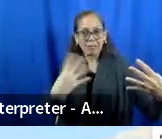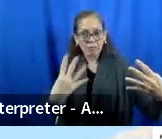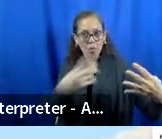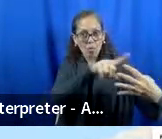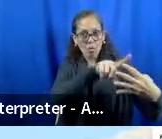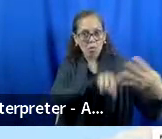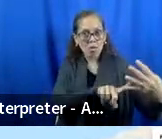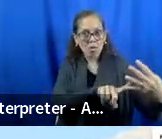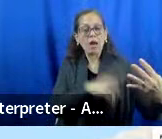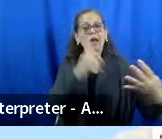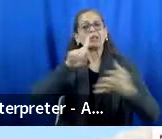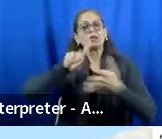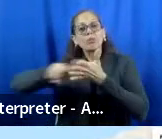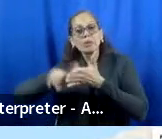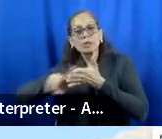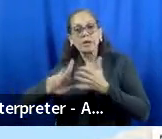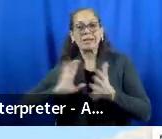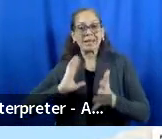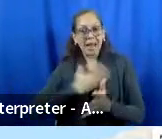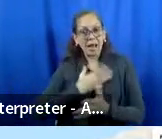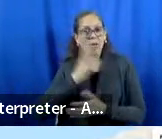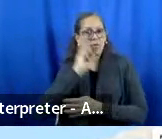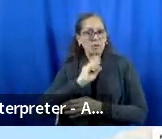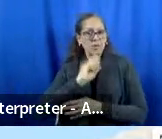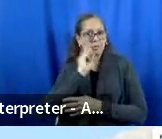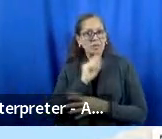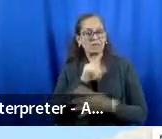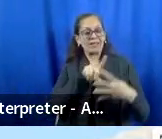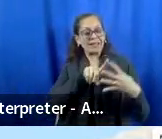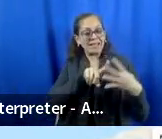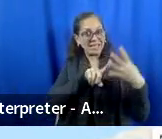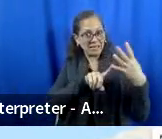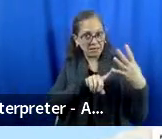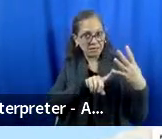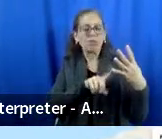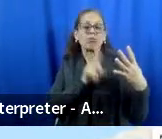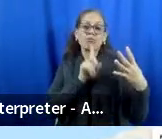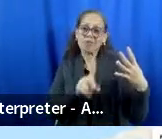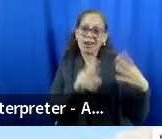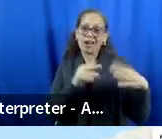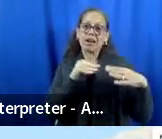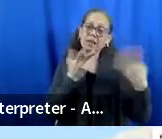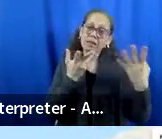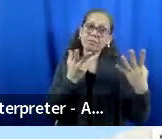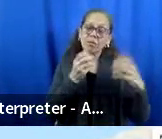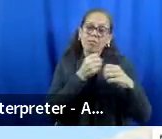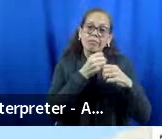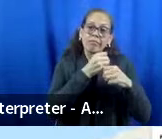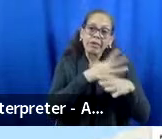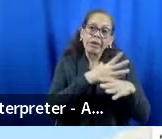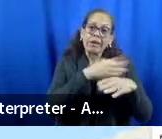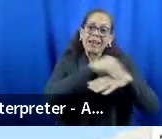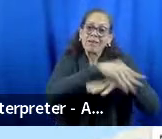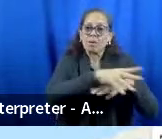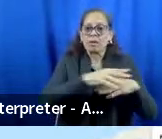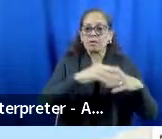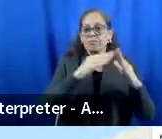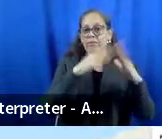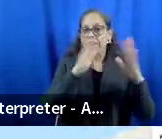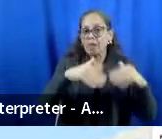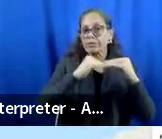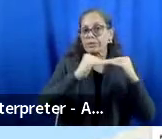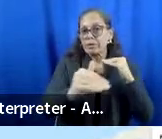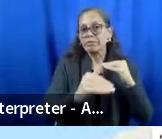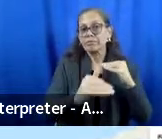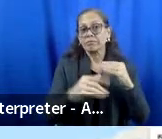both research and experience shows that these factors influence a household's stability. For example,